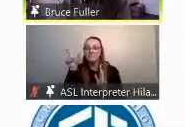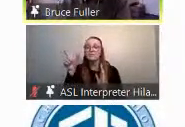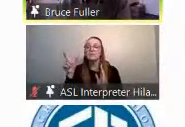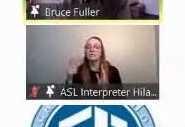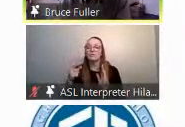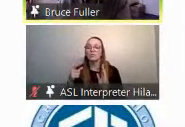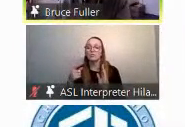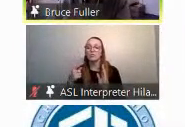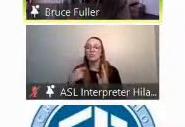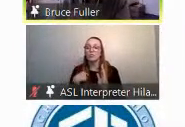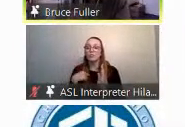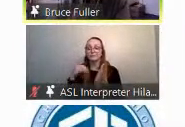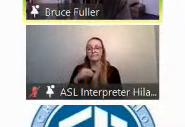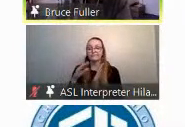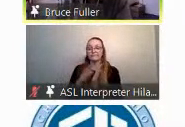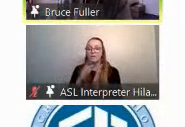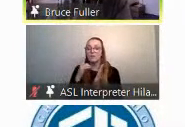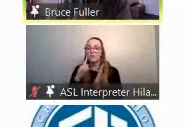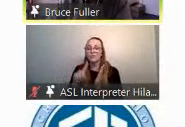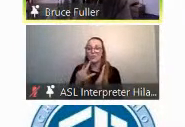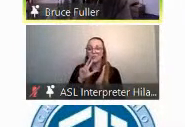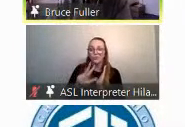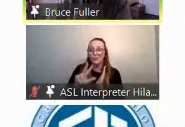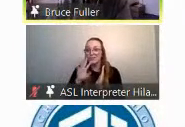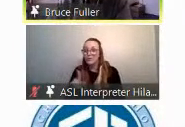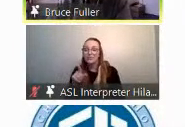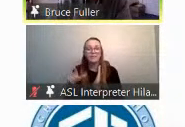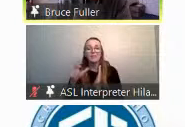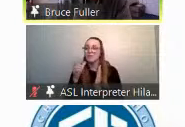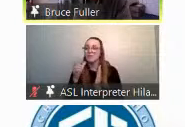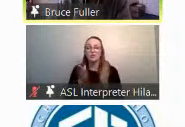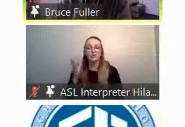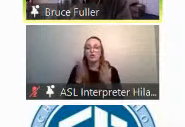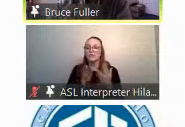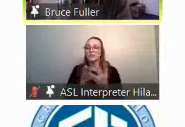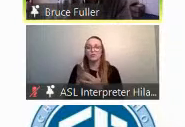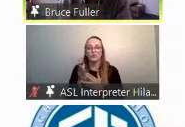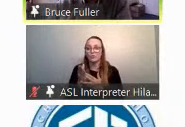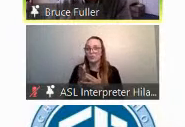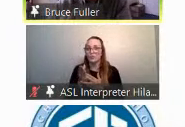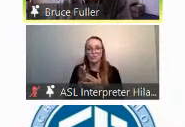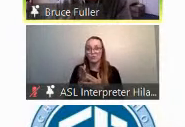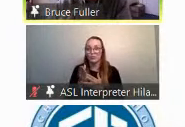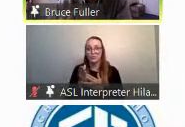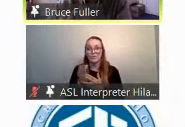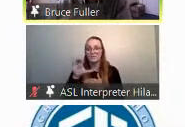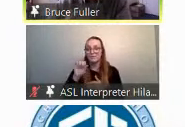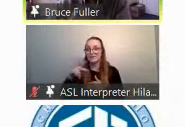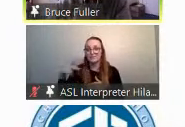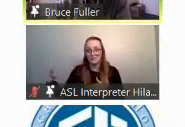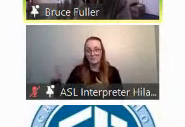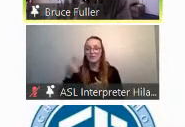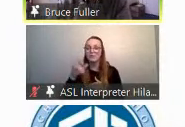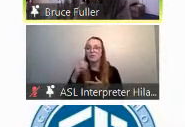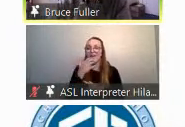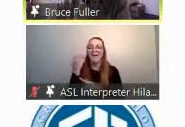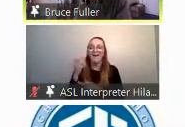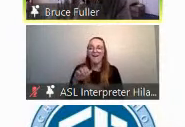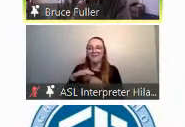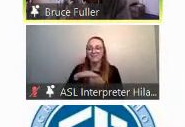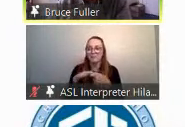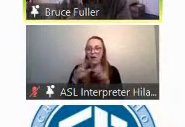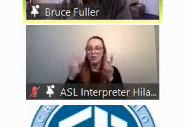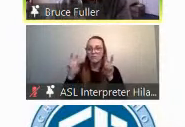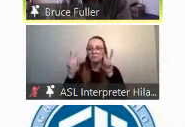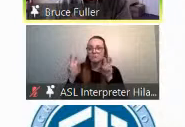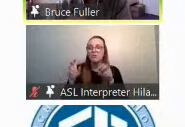3 and 4-year-olds not served by CSPP. These help us get to this hotspot idea or